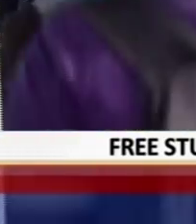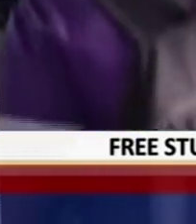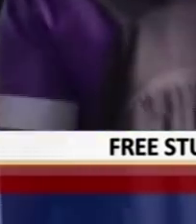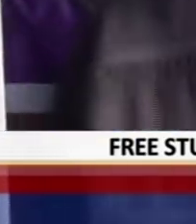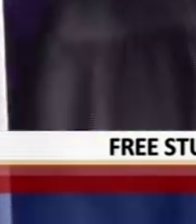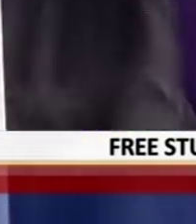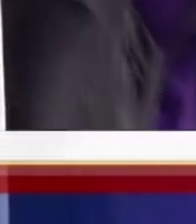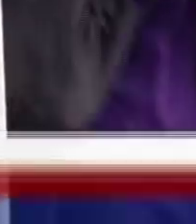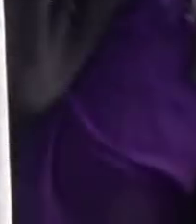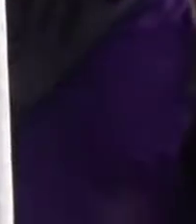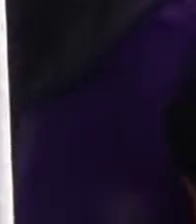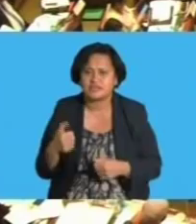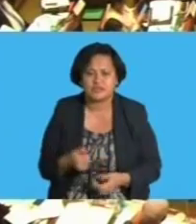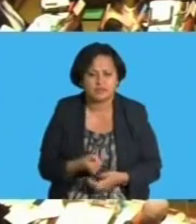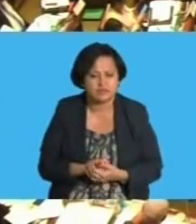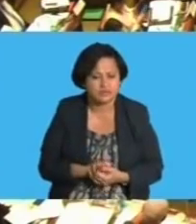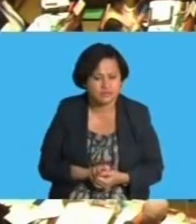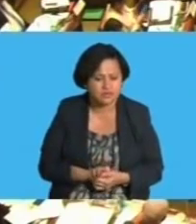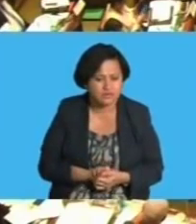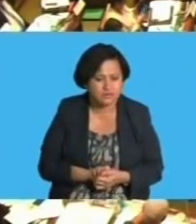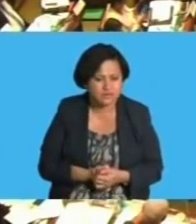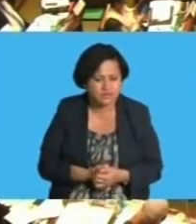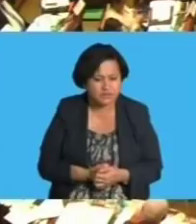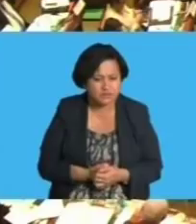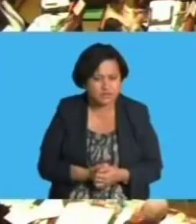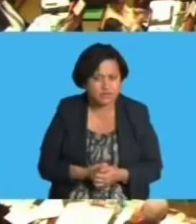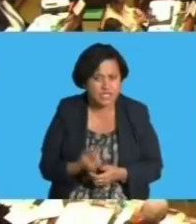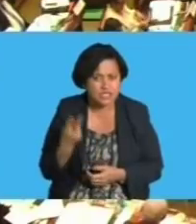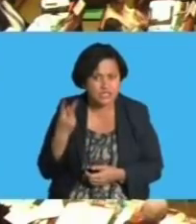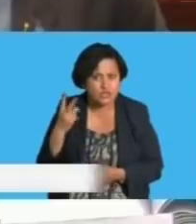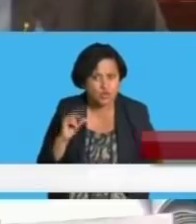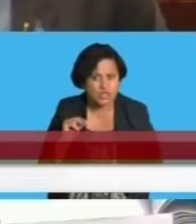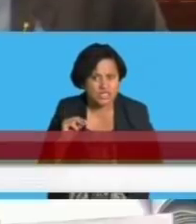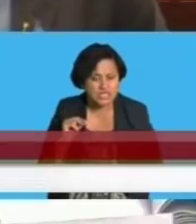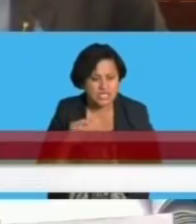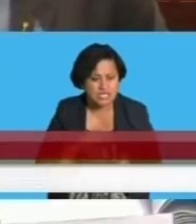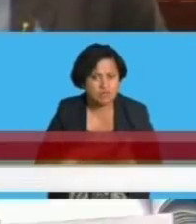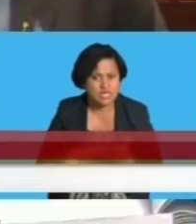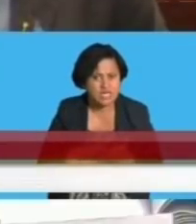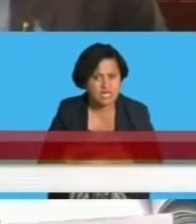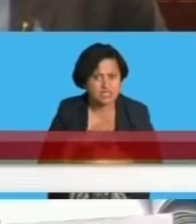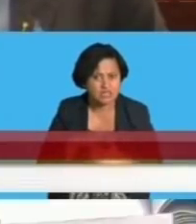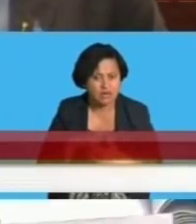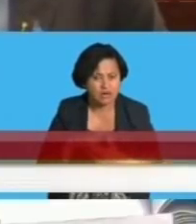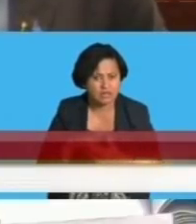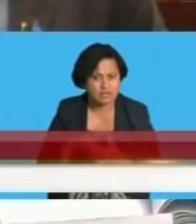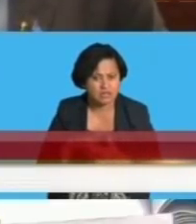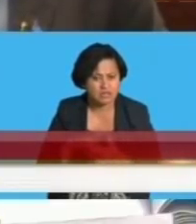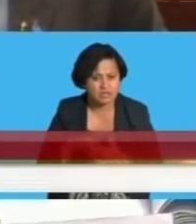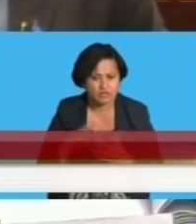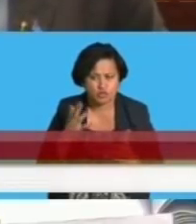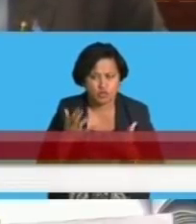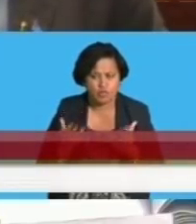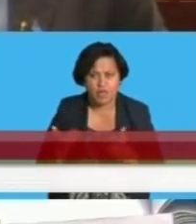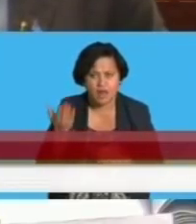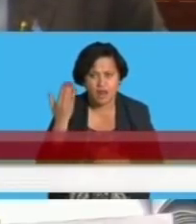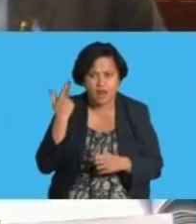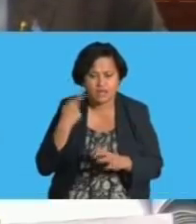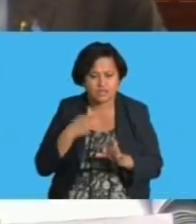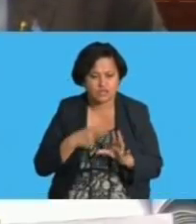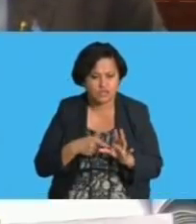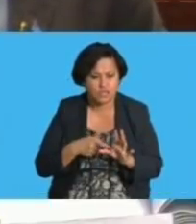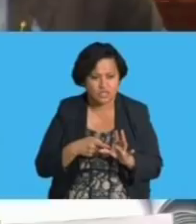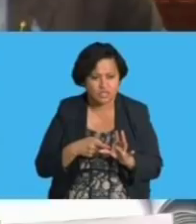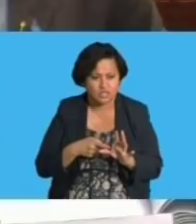to drop following the review. It's 20 million compared to last year's budget. Can we